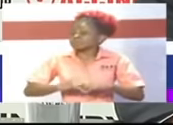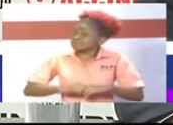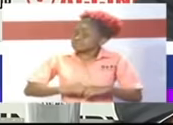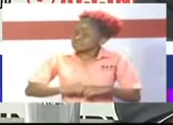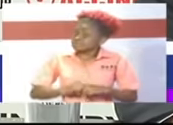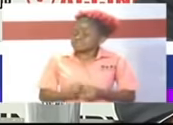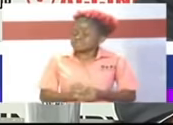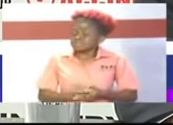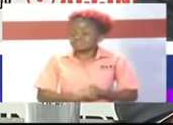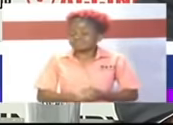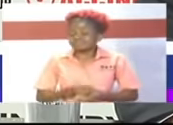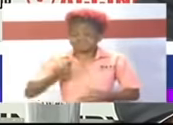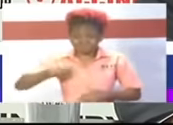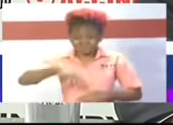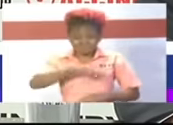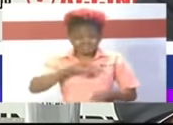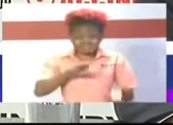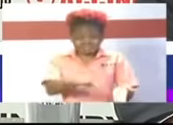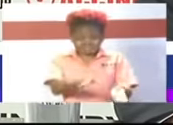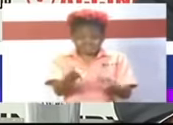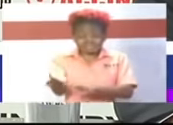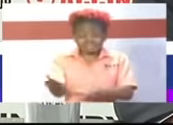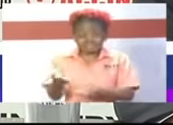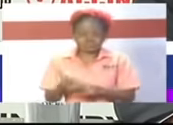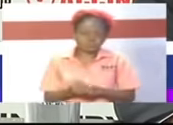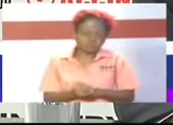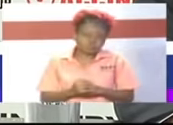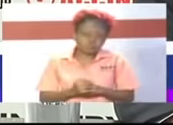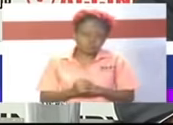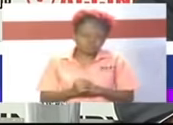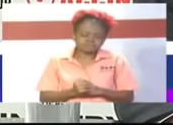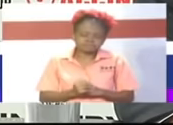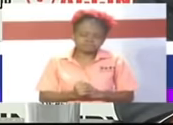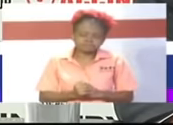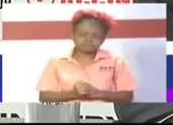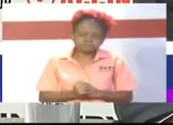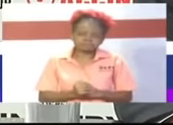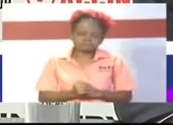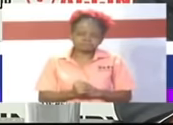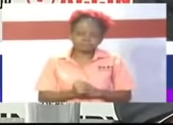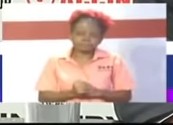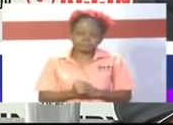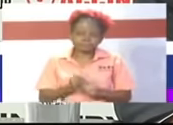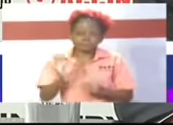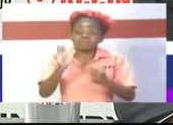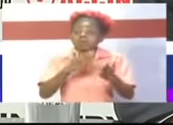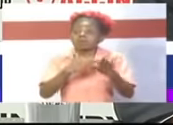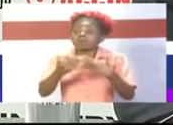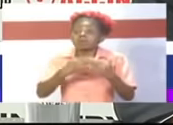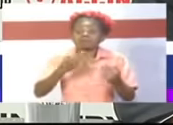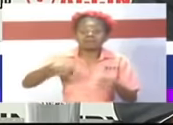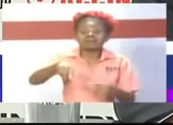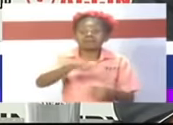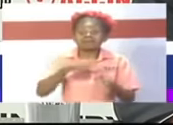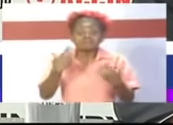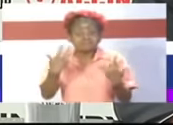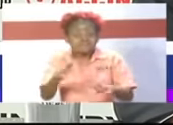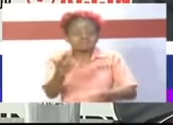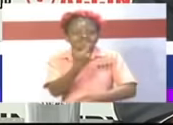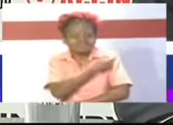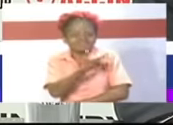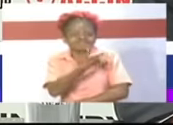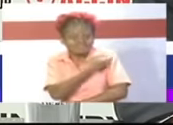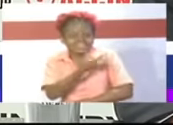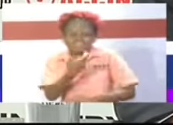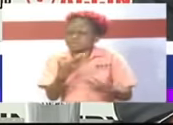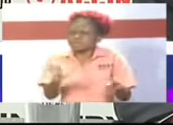have passed on with COVID-19 in spite of having completed the vaccination regimen. With respect